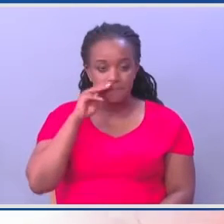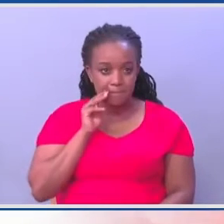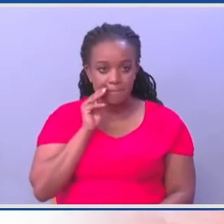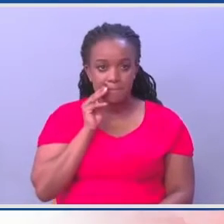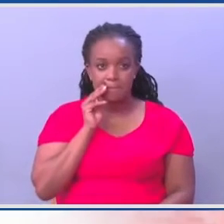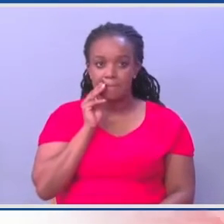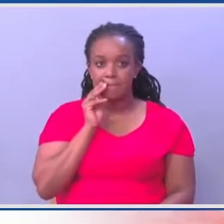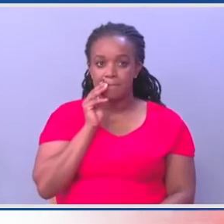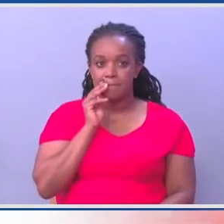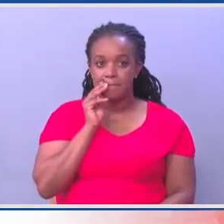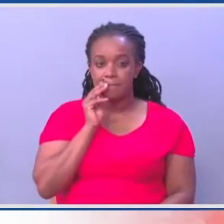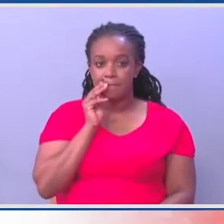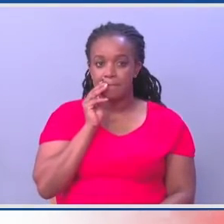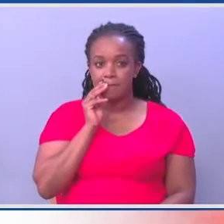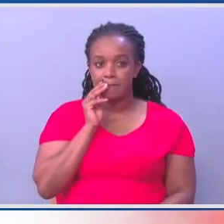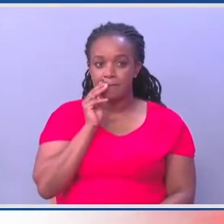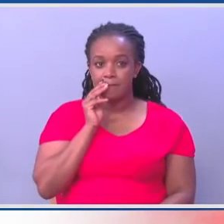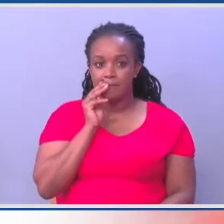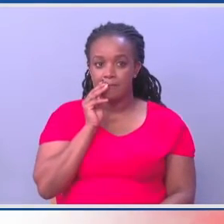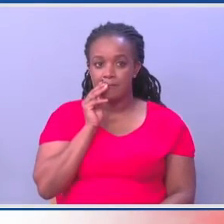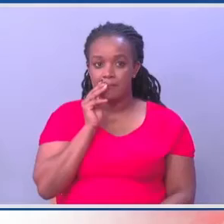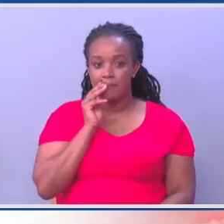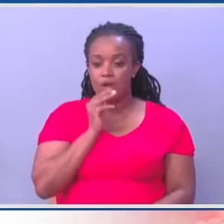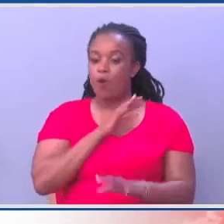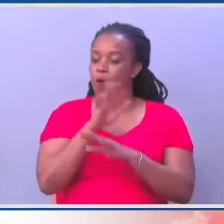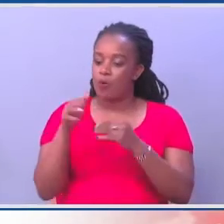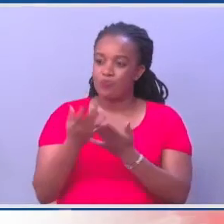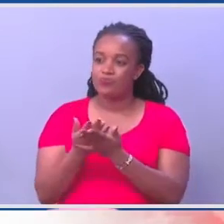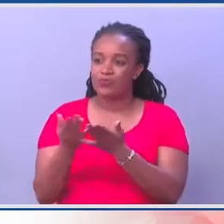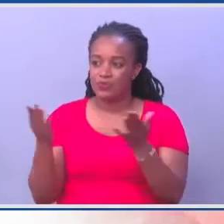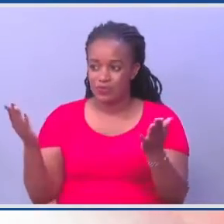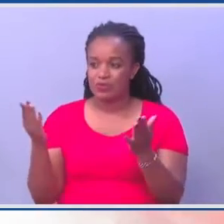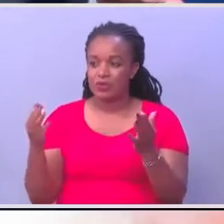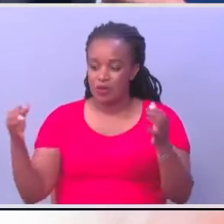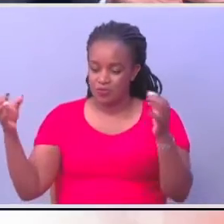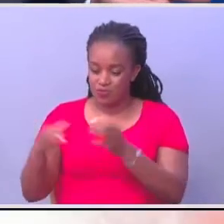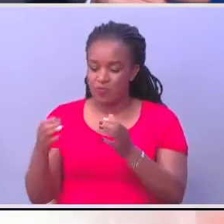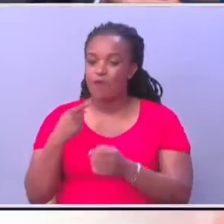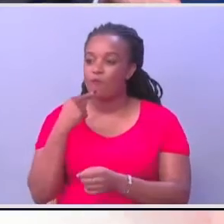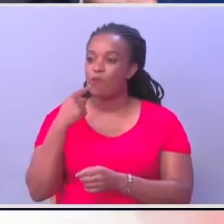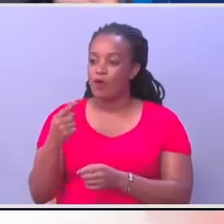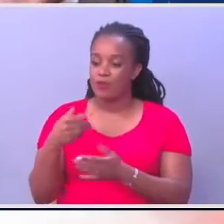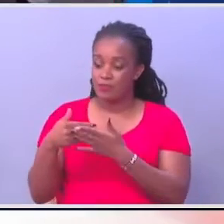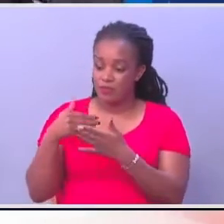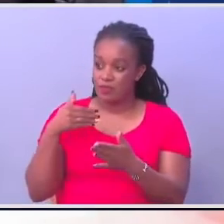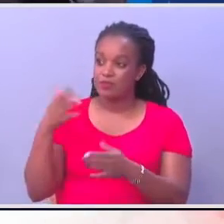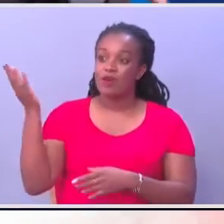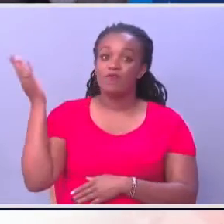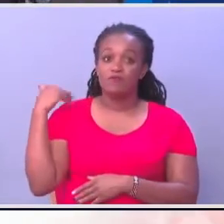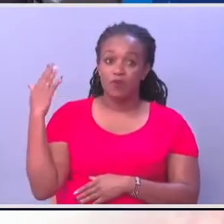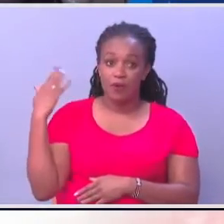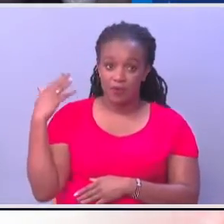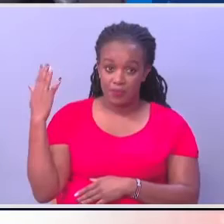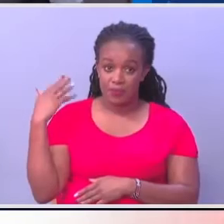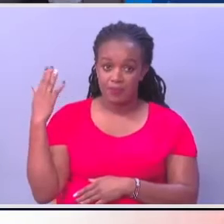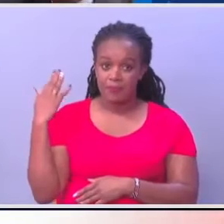Jirongo now. All these are Moi orphans. All right, and you mean they were former members of the Independence